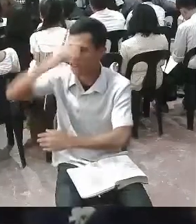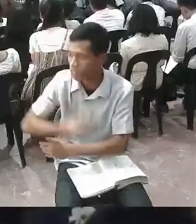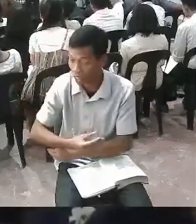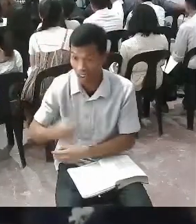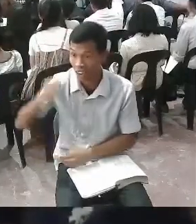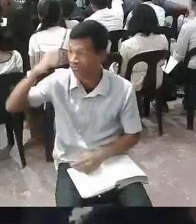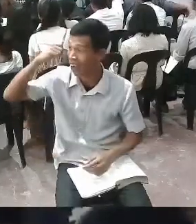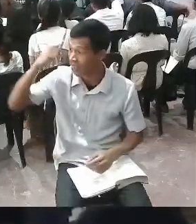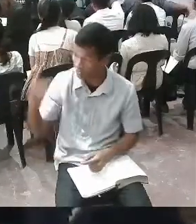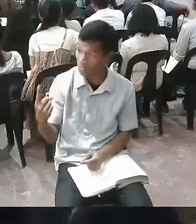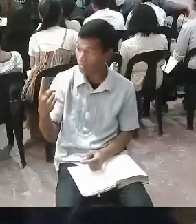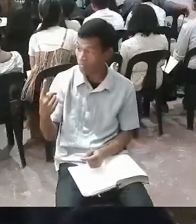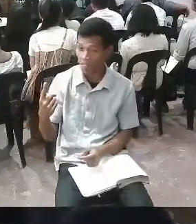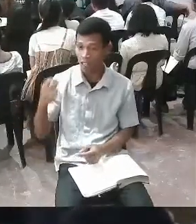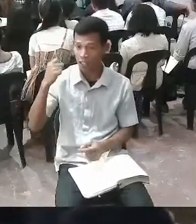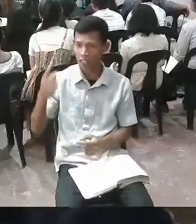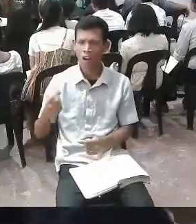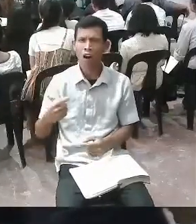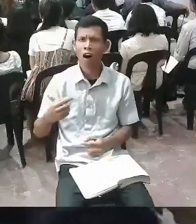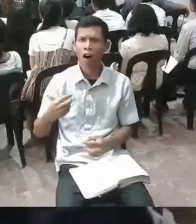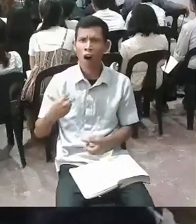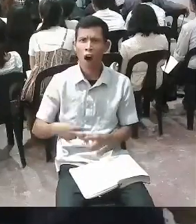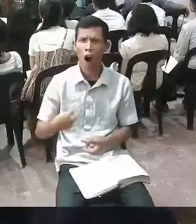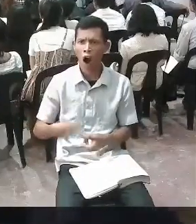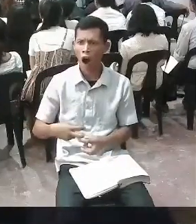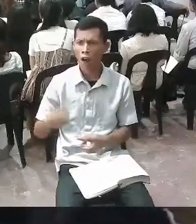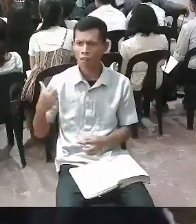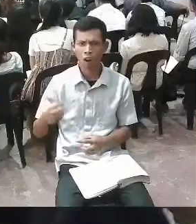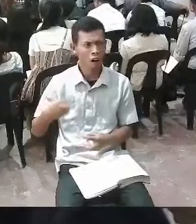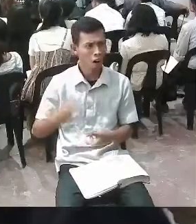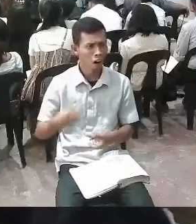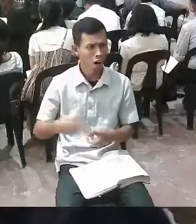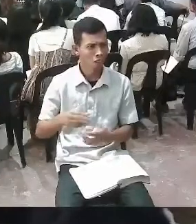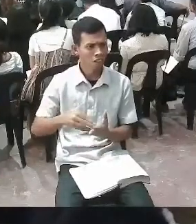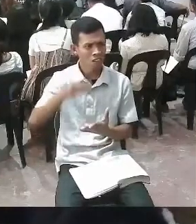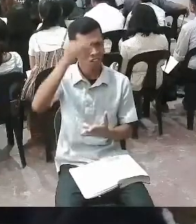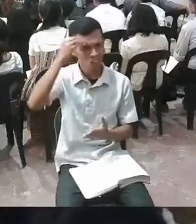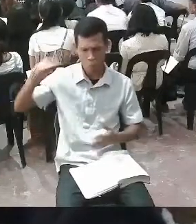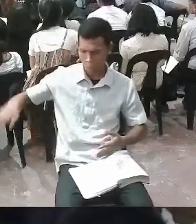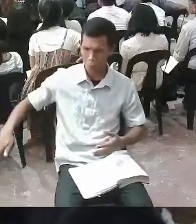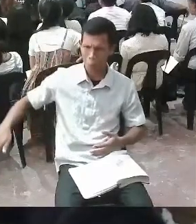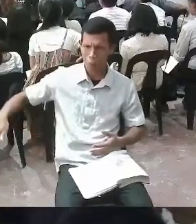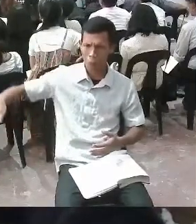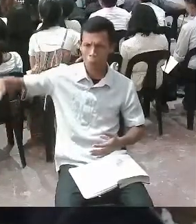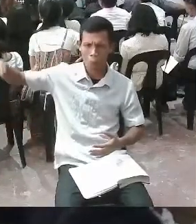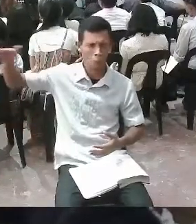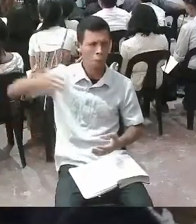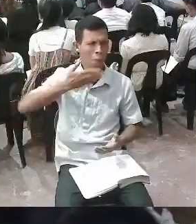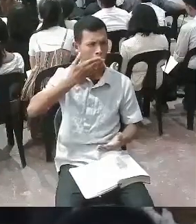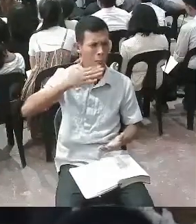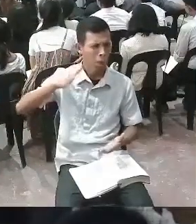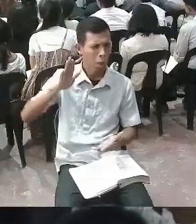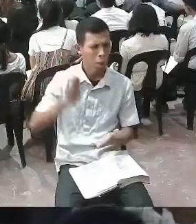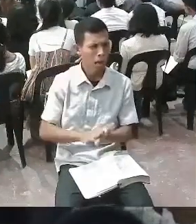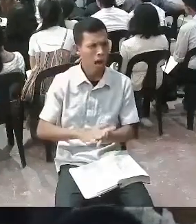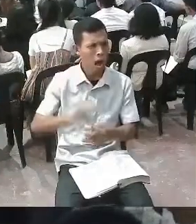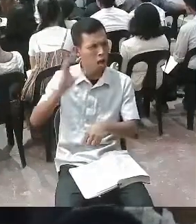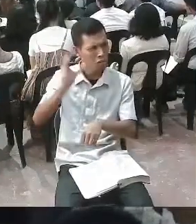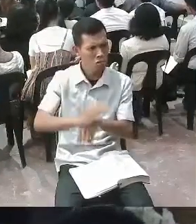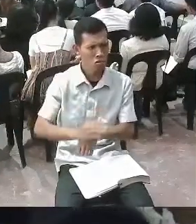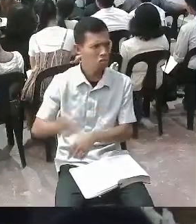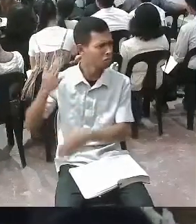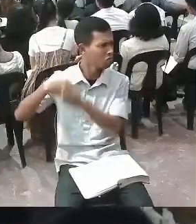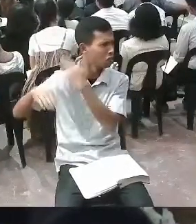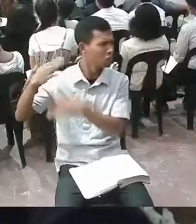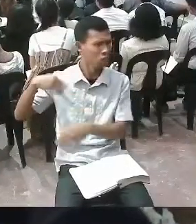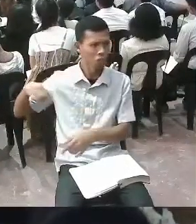that. It was so hard for me to learn that. Growing up in a legalistic background